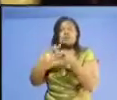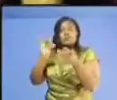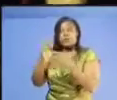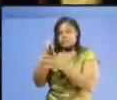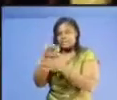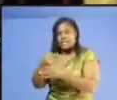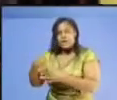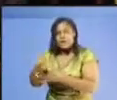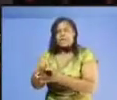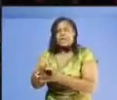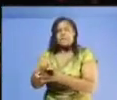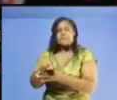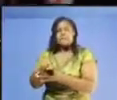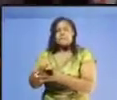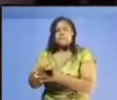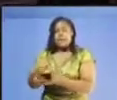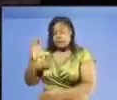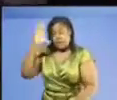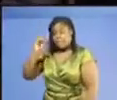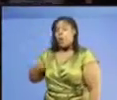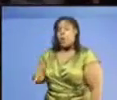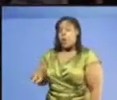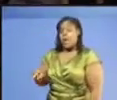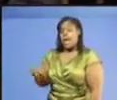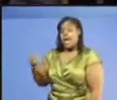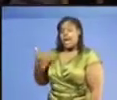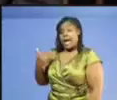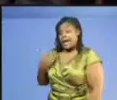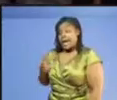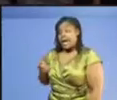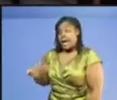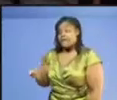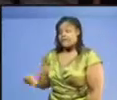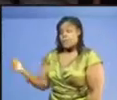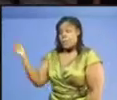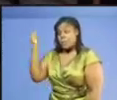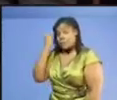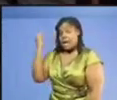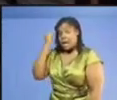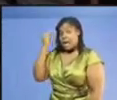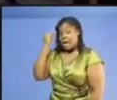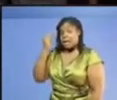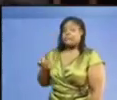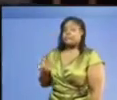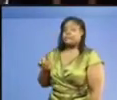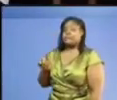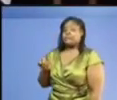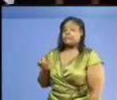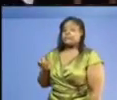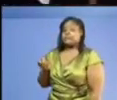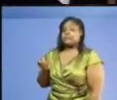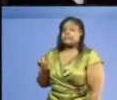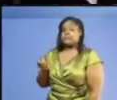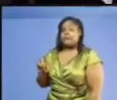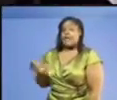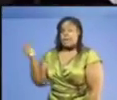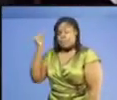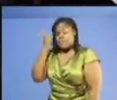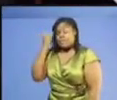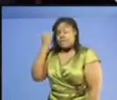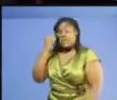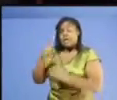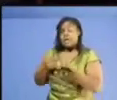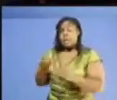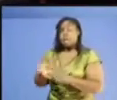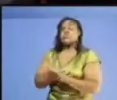Then it was a parable. She said, boy, I have you on my mind. I have you on my